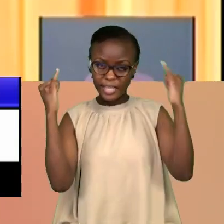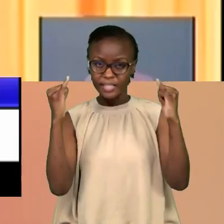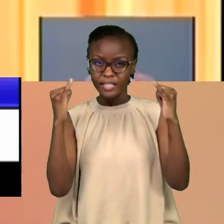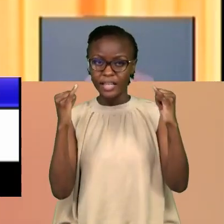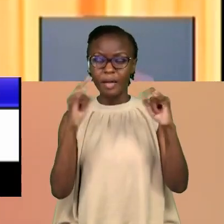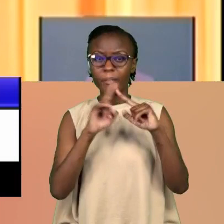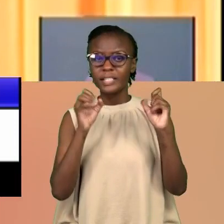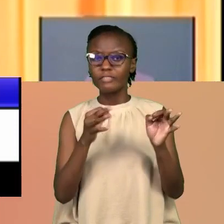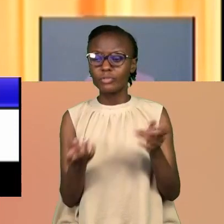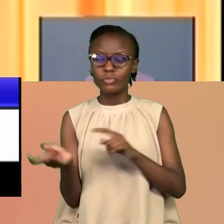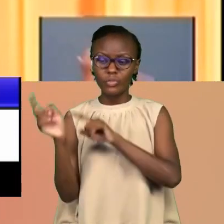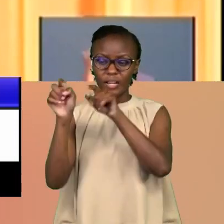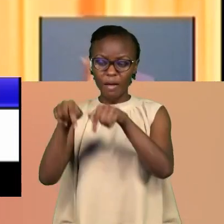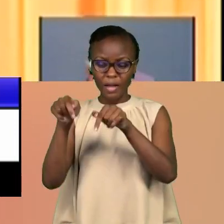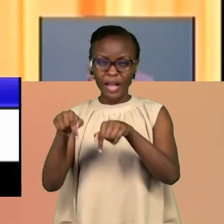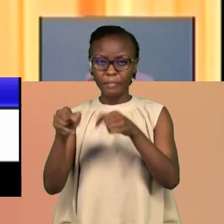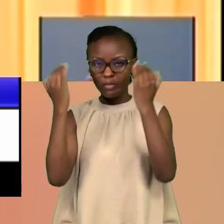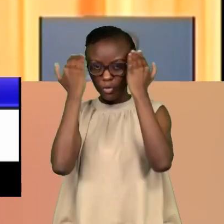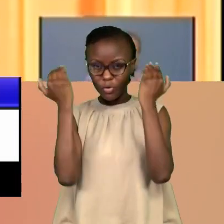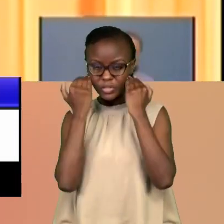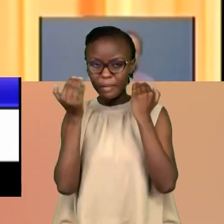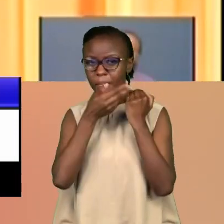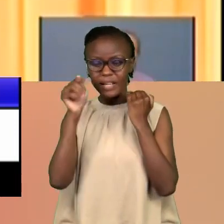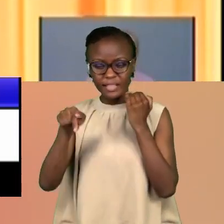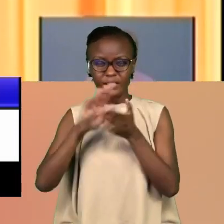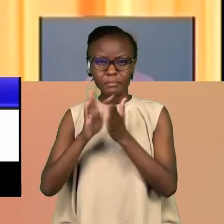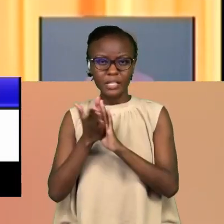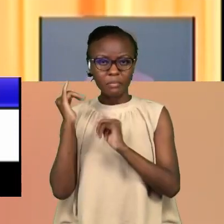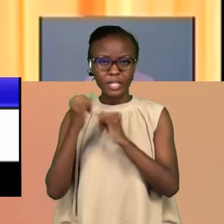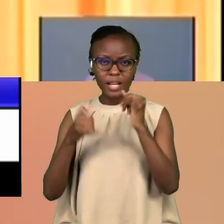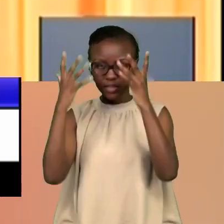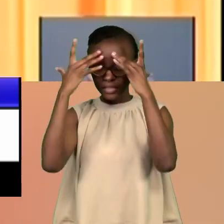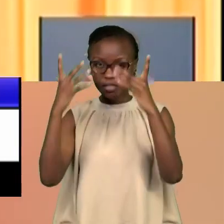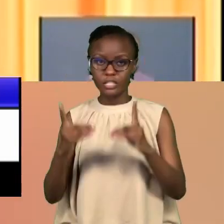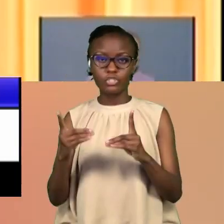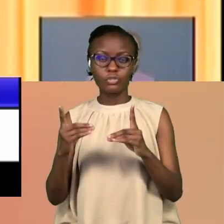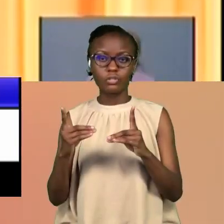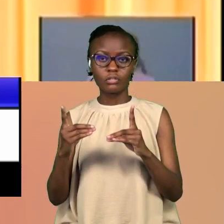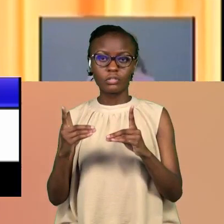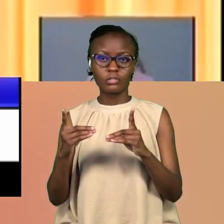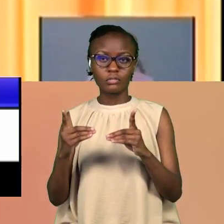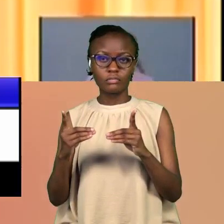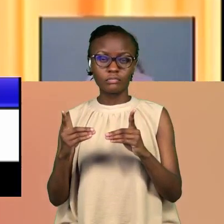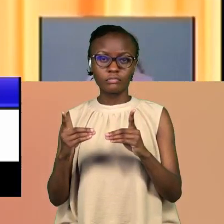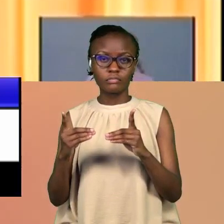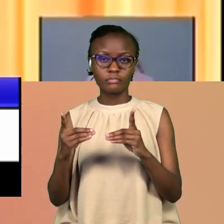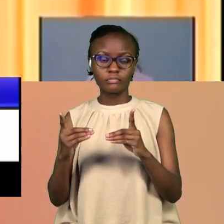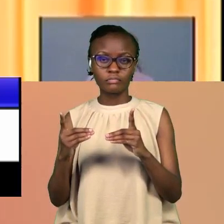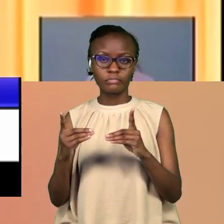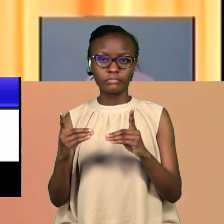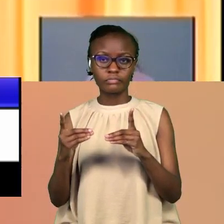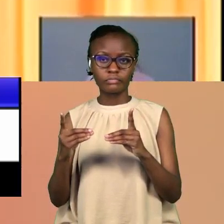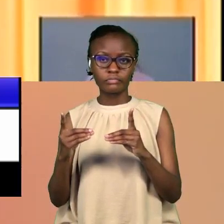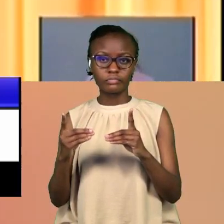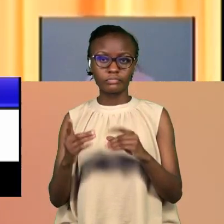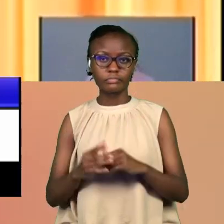can also be a matter of last resort when we have tried those alternative means of